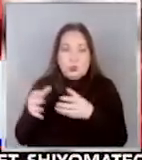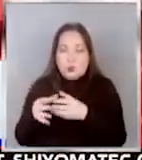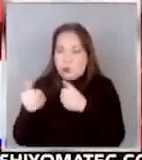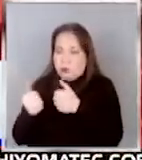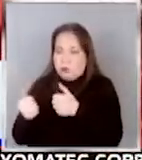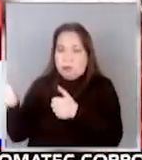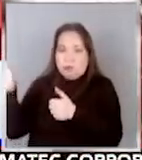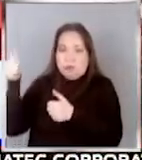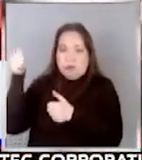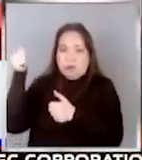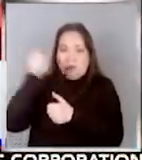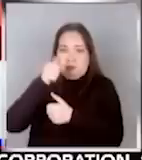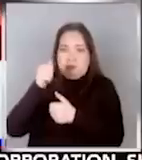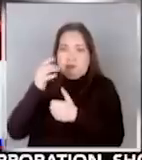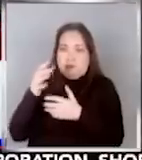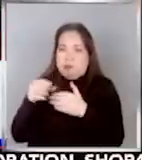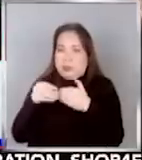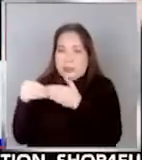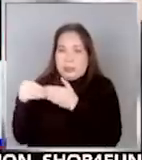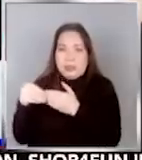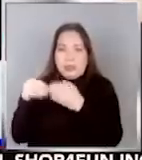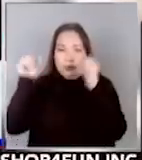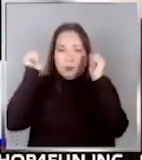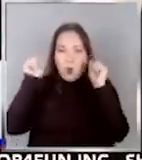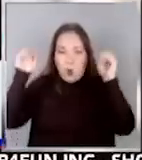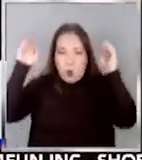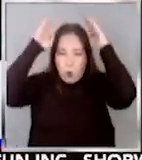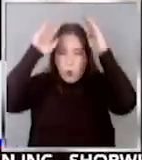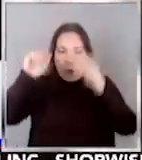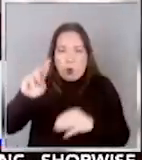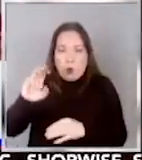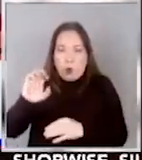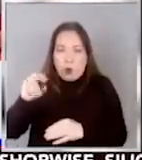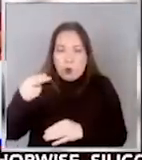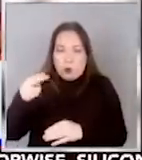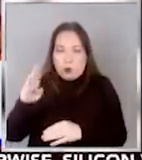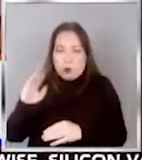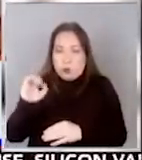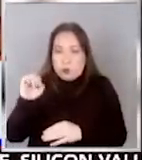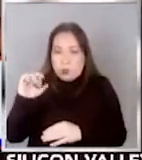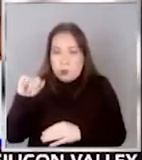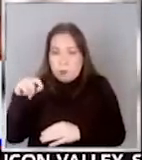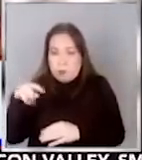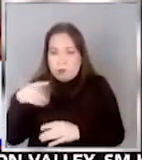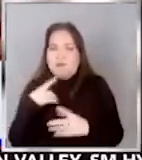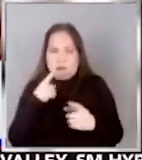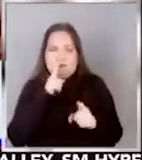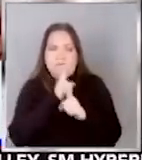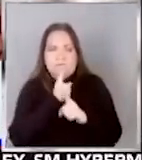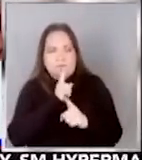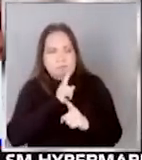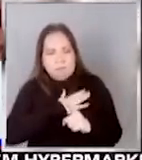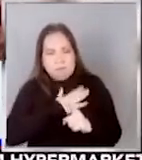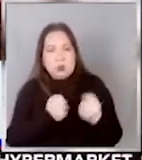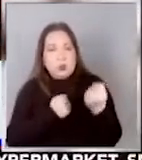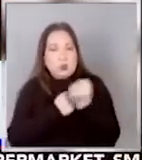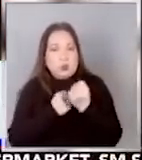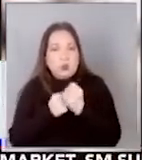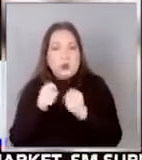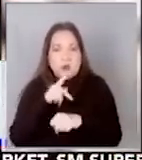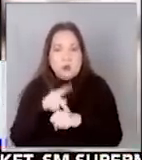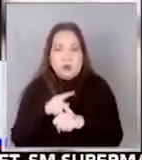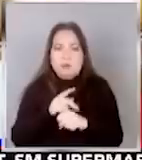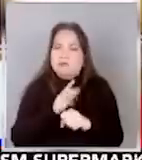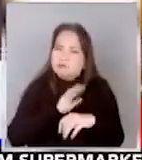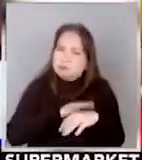ng Diplomatic Corps na si Archbishop Charles John Brown na suportado nila ang Pilipinas at nanawagan na huwag kalimutan ang mga mahihirap sa